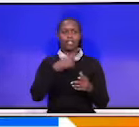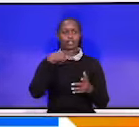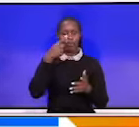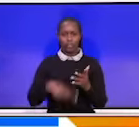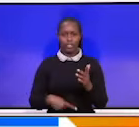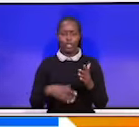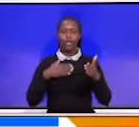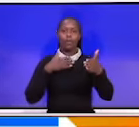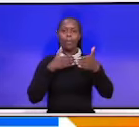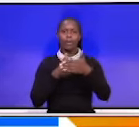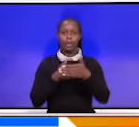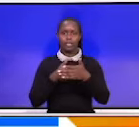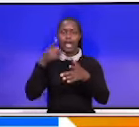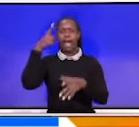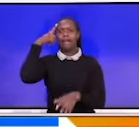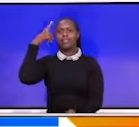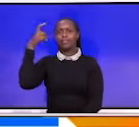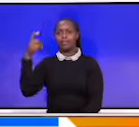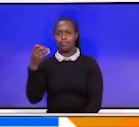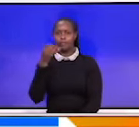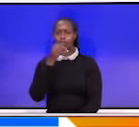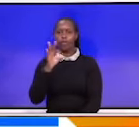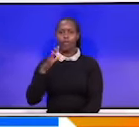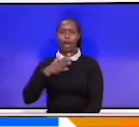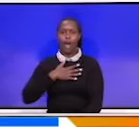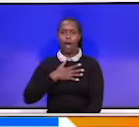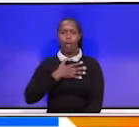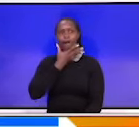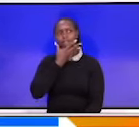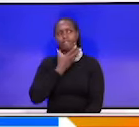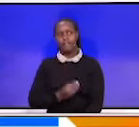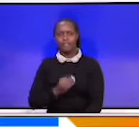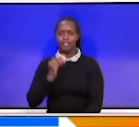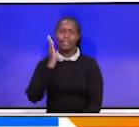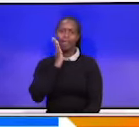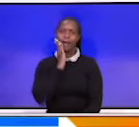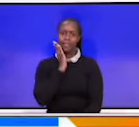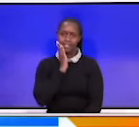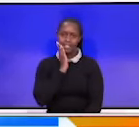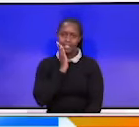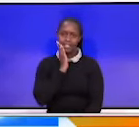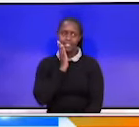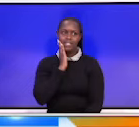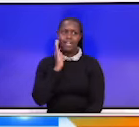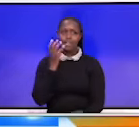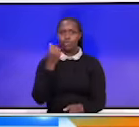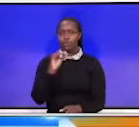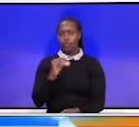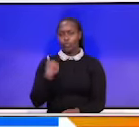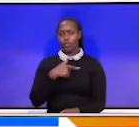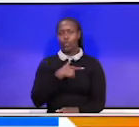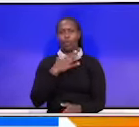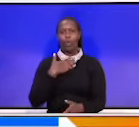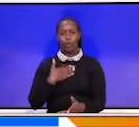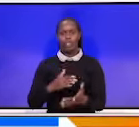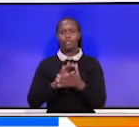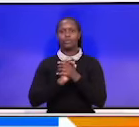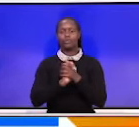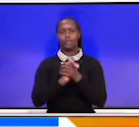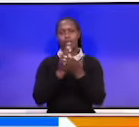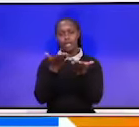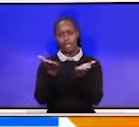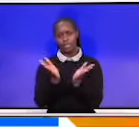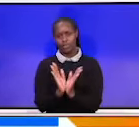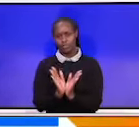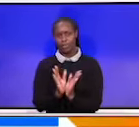the dreams of our fathers and our mothers, and therefore we want to greet you.